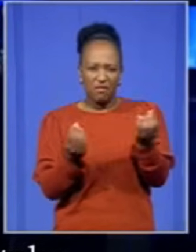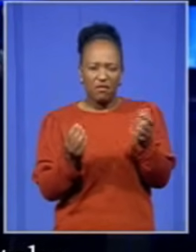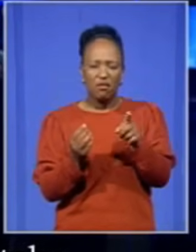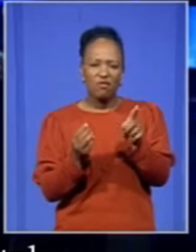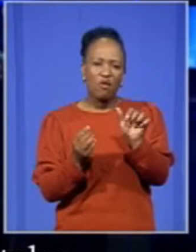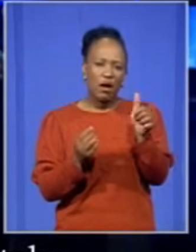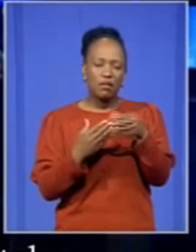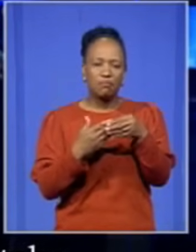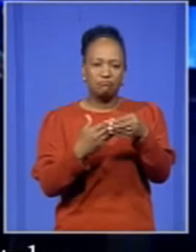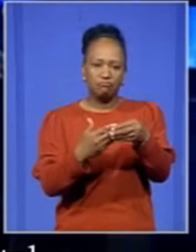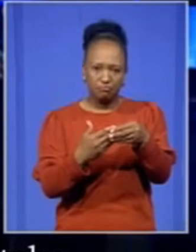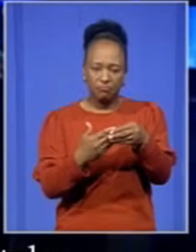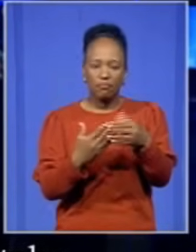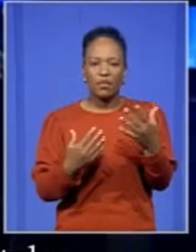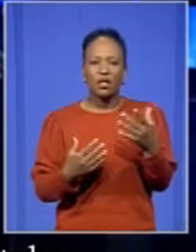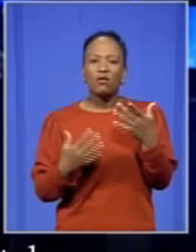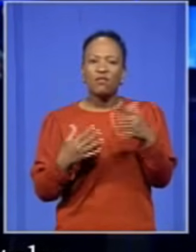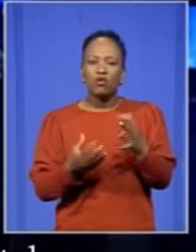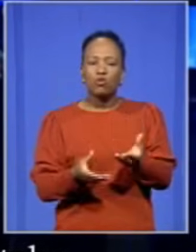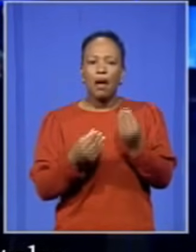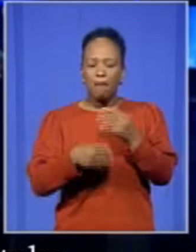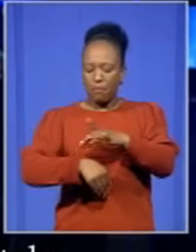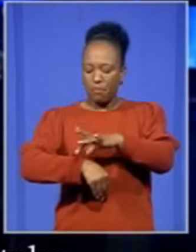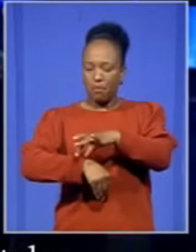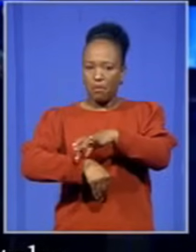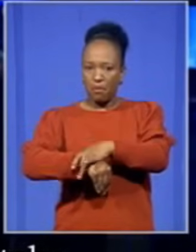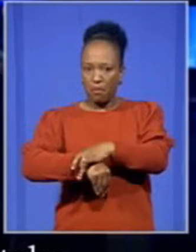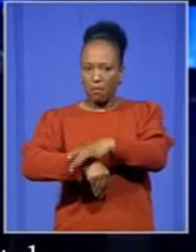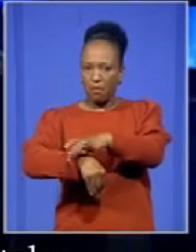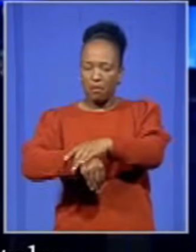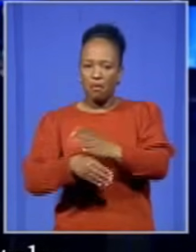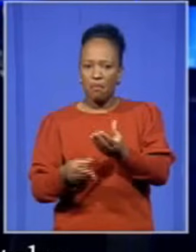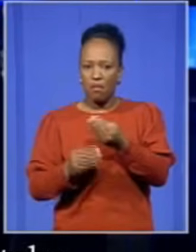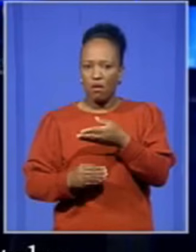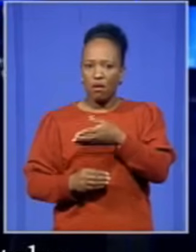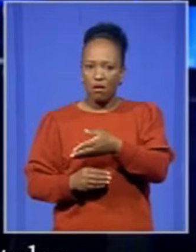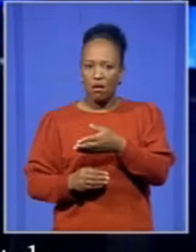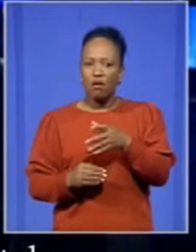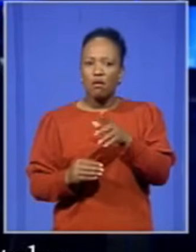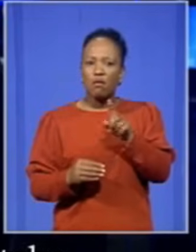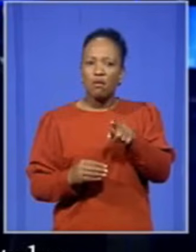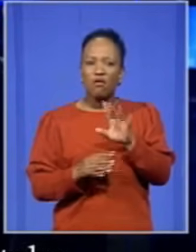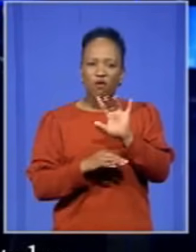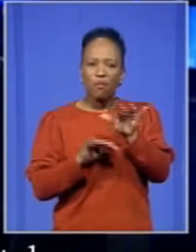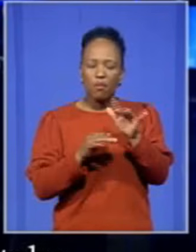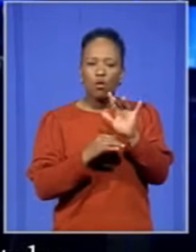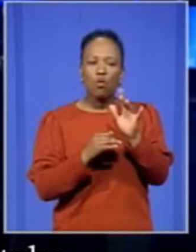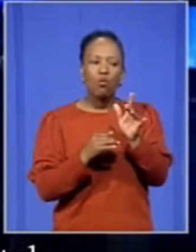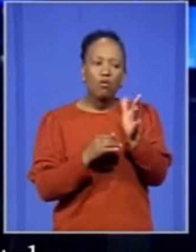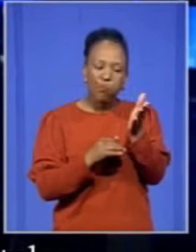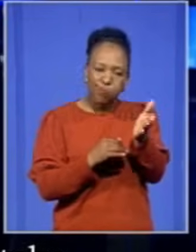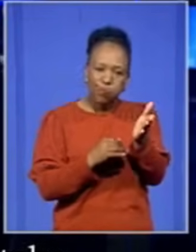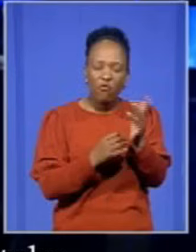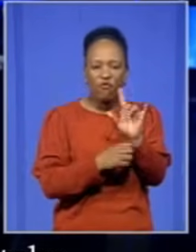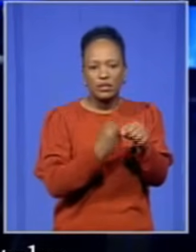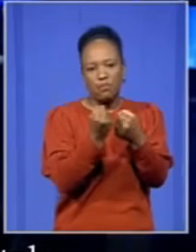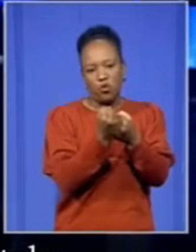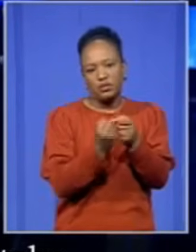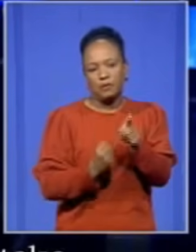ne gape a fitlhetswe ka mabanta a matsogo kana di-wristband a neng a diretswe batlamedi ba ditirelo kwa motshamekong o.